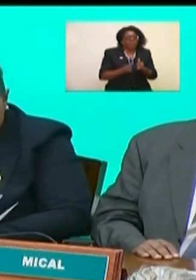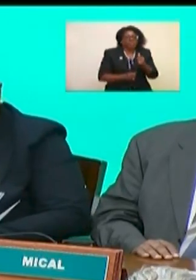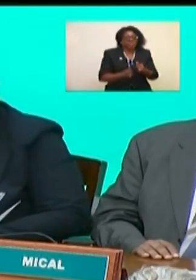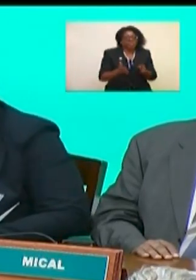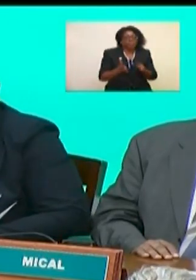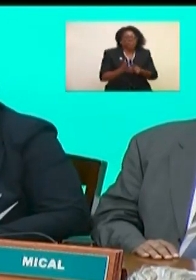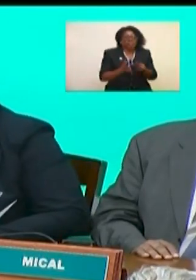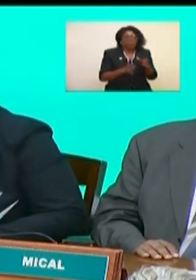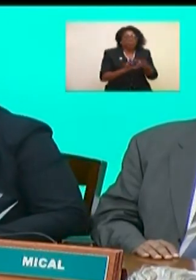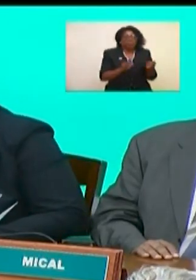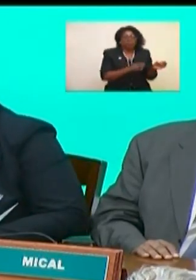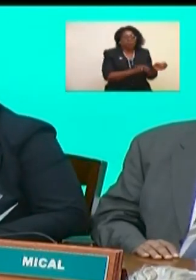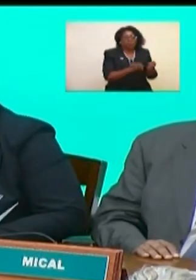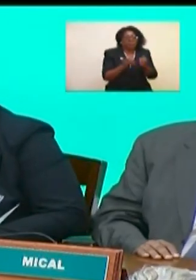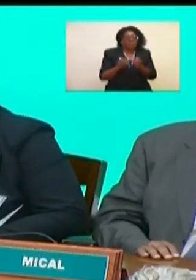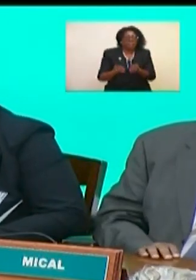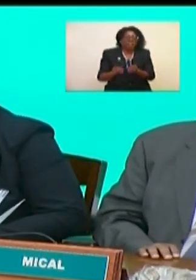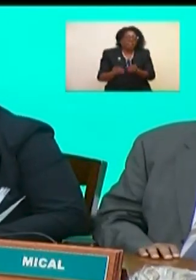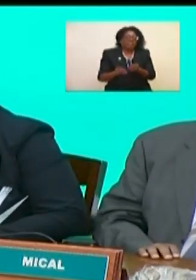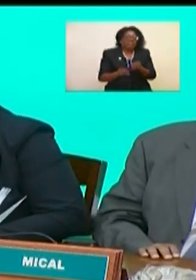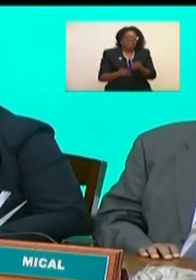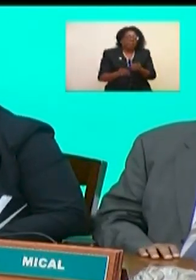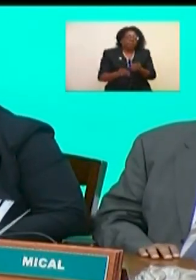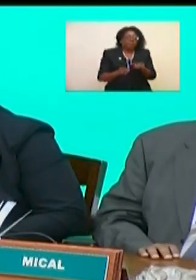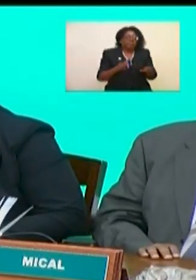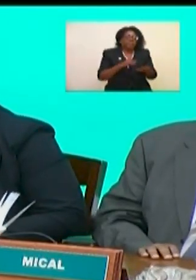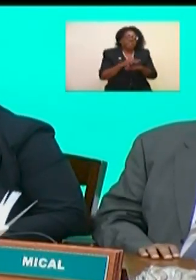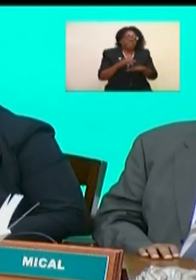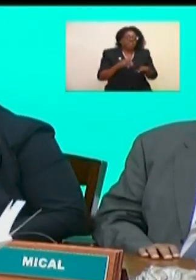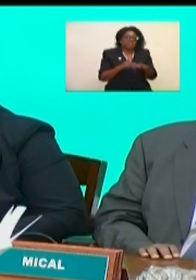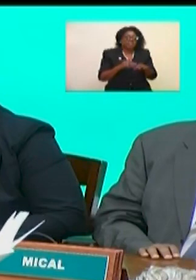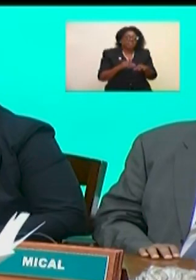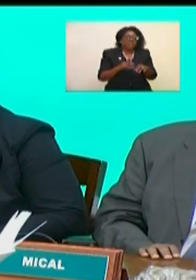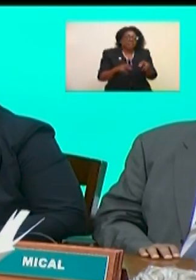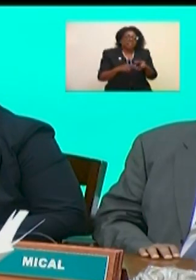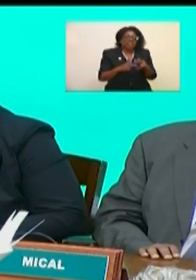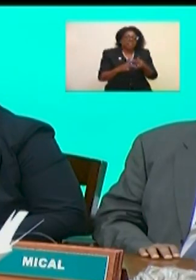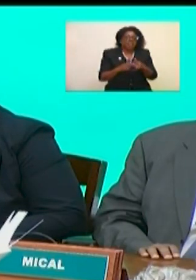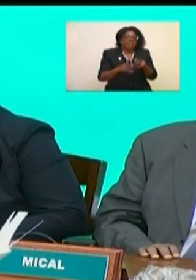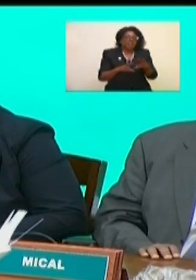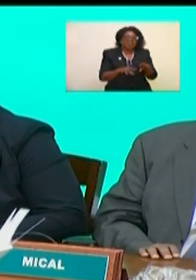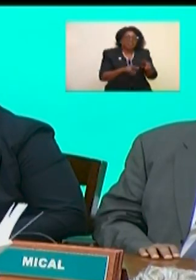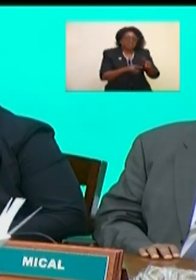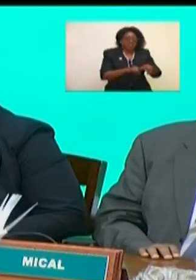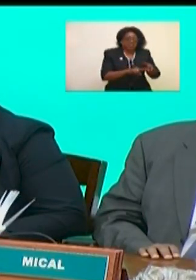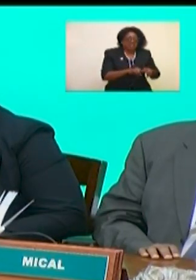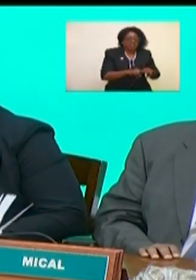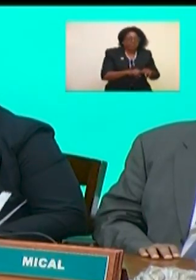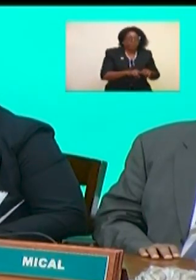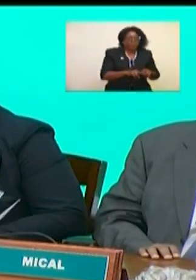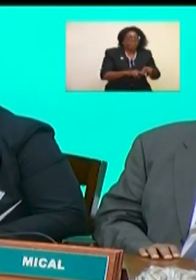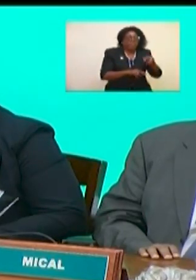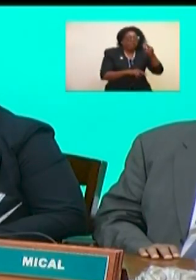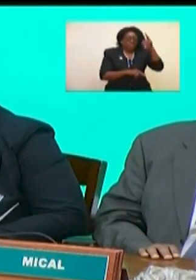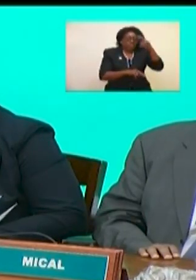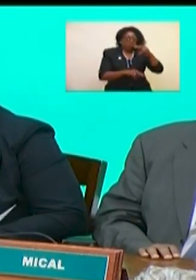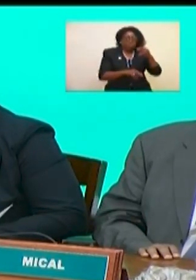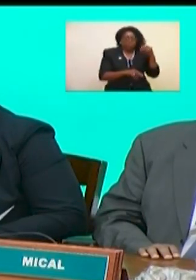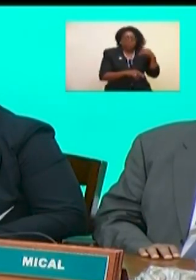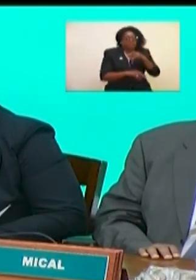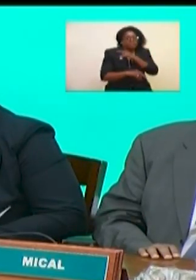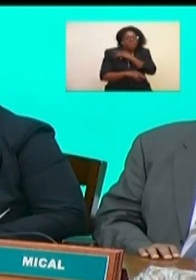point of order is based, then resume his seat. The Honorable Member, Madam